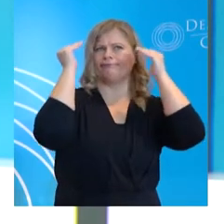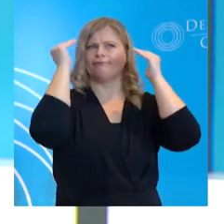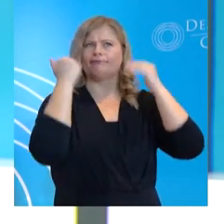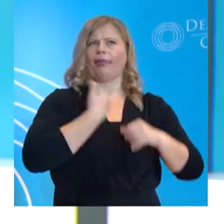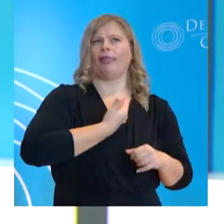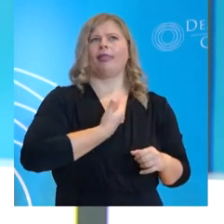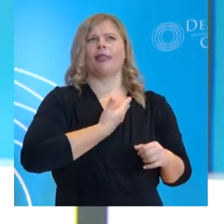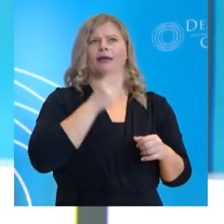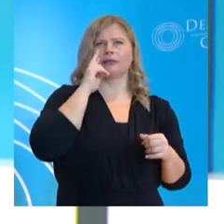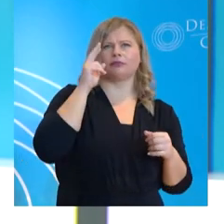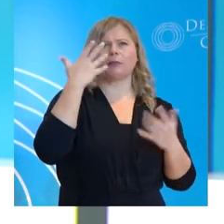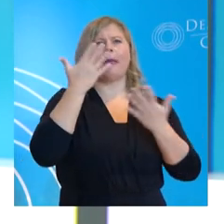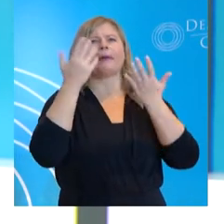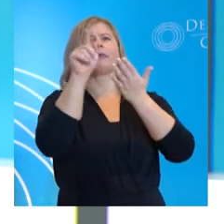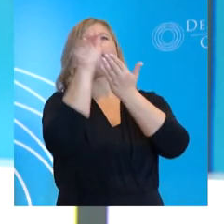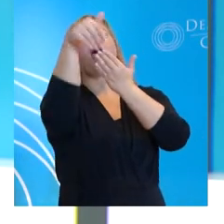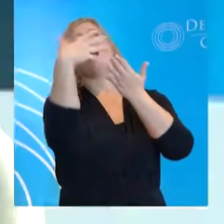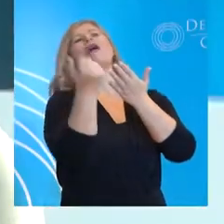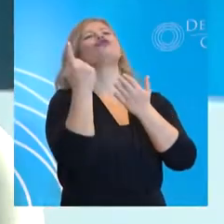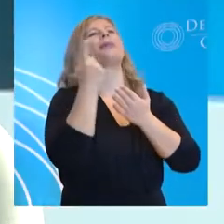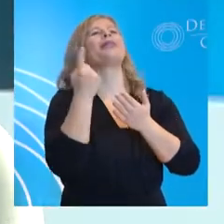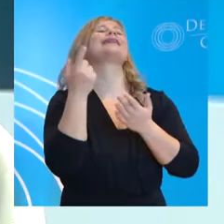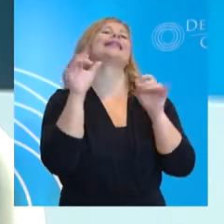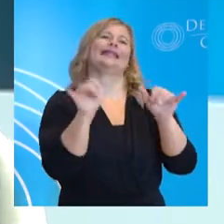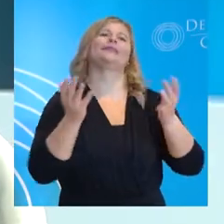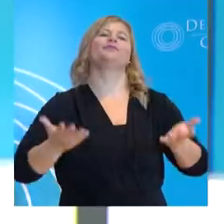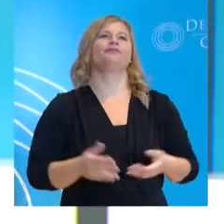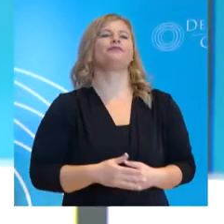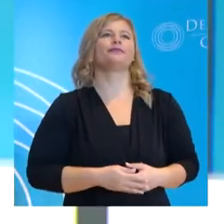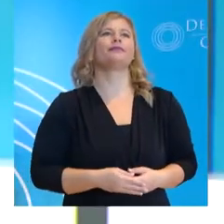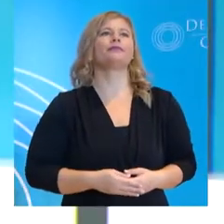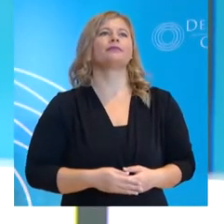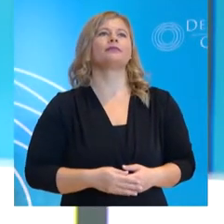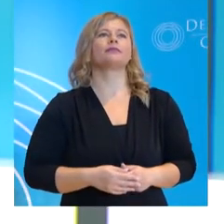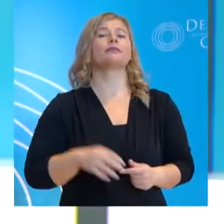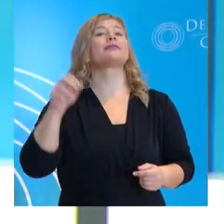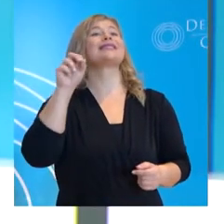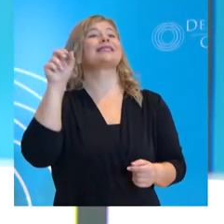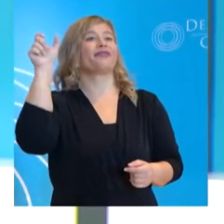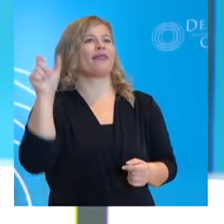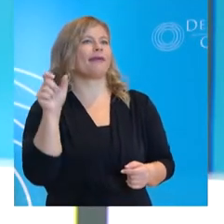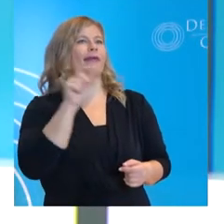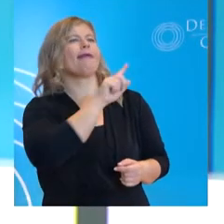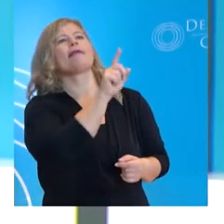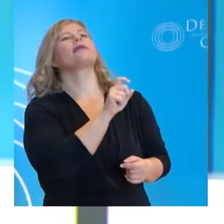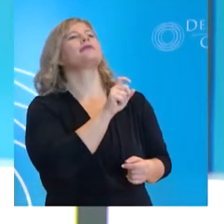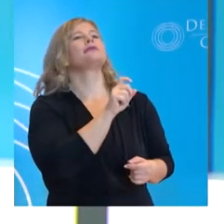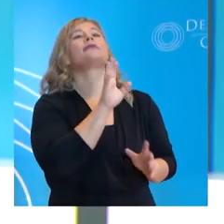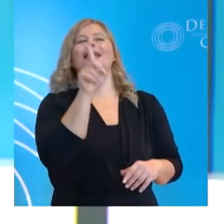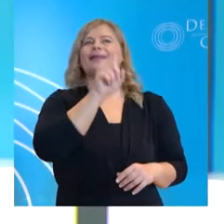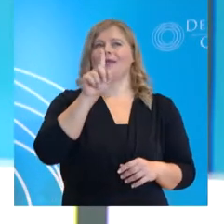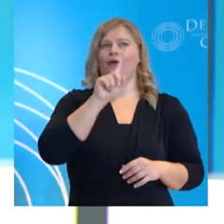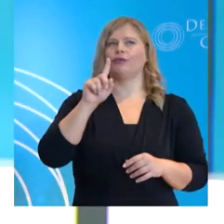the vaccines. Or of course, what's in it? Of course, there are countries, and you know, such as Portugal, which have done remarkably